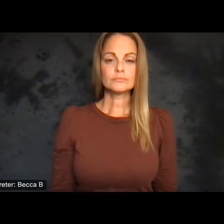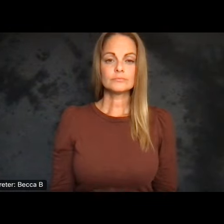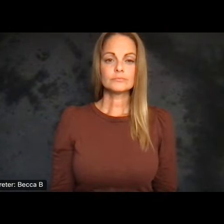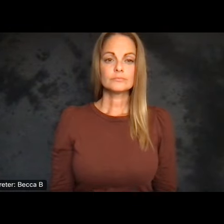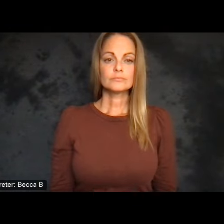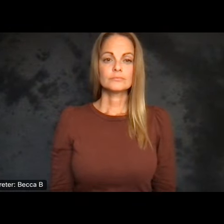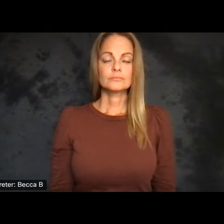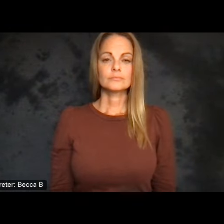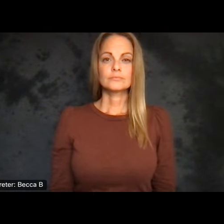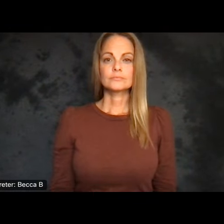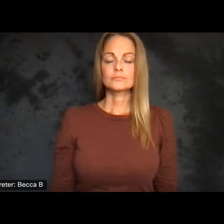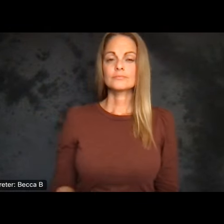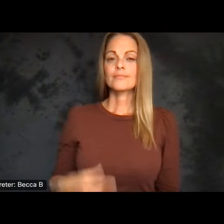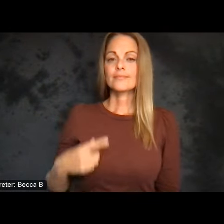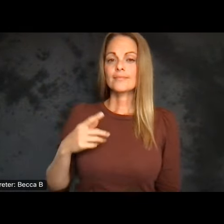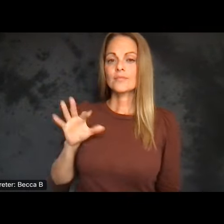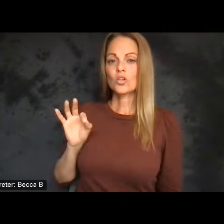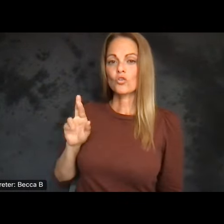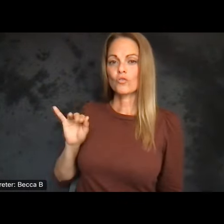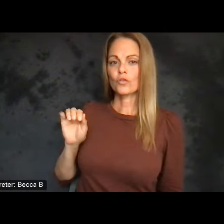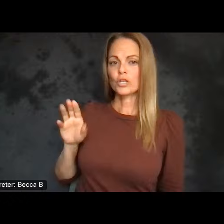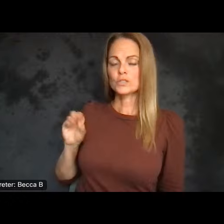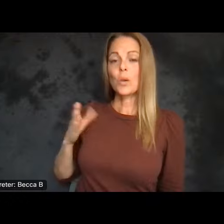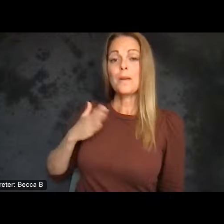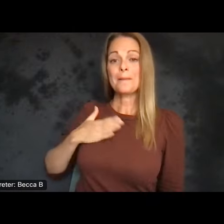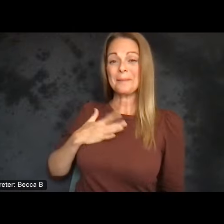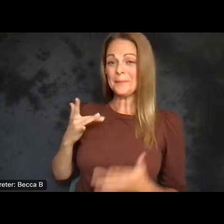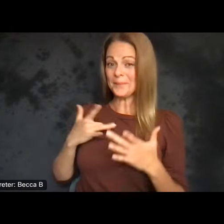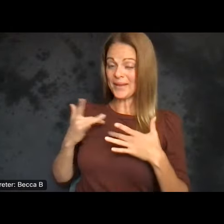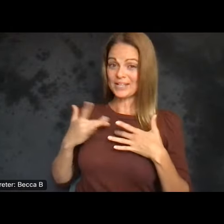I think my concern would be, are we